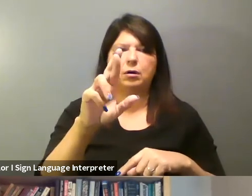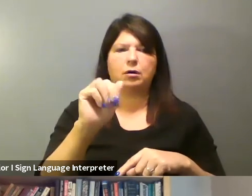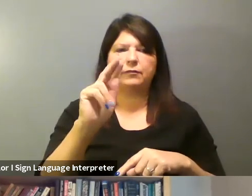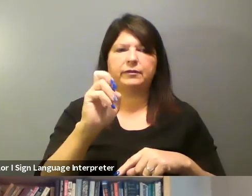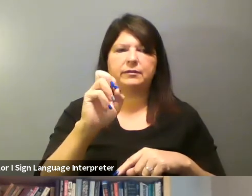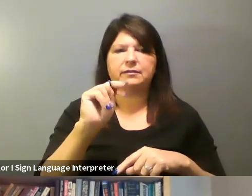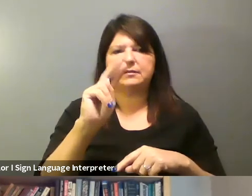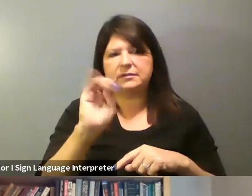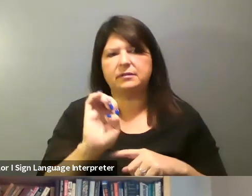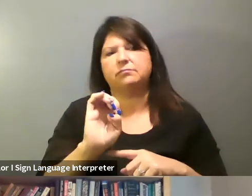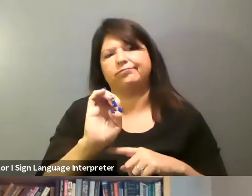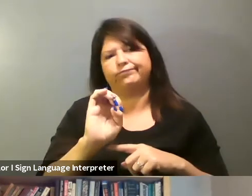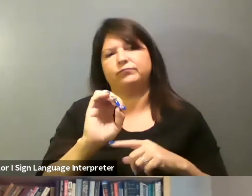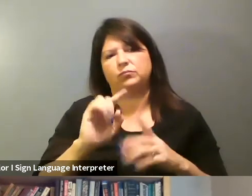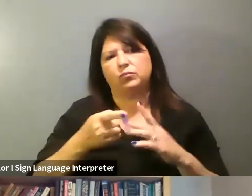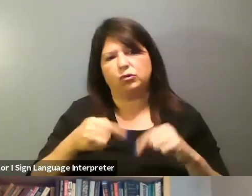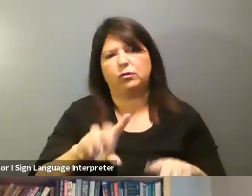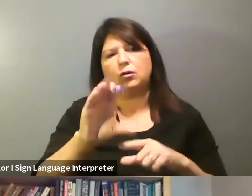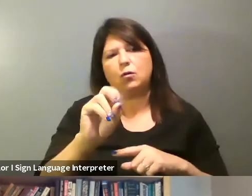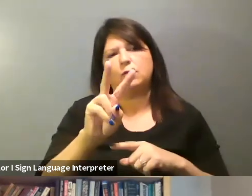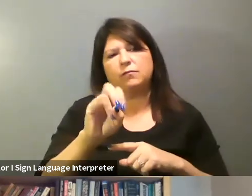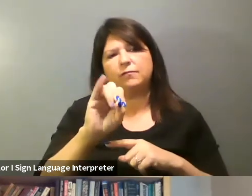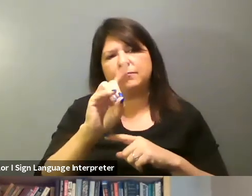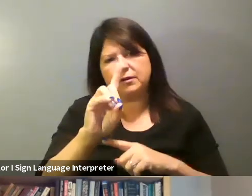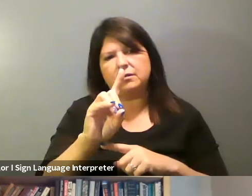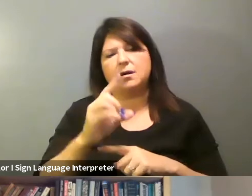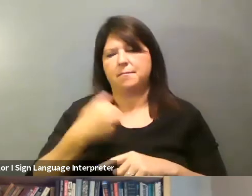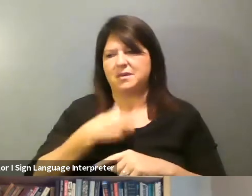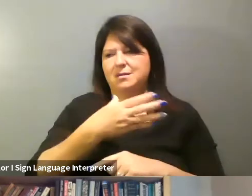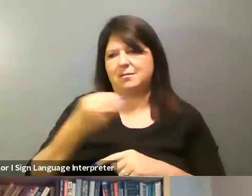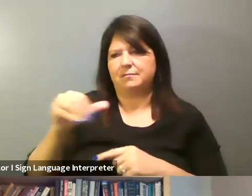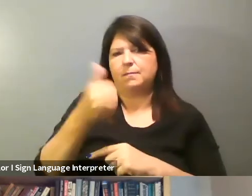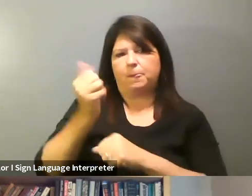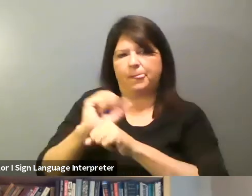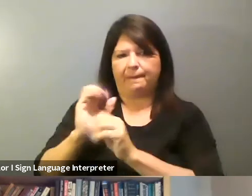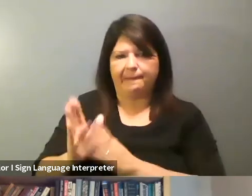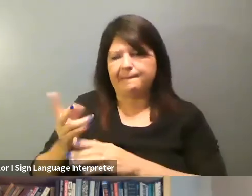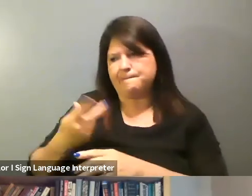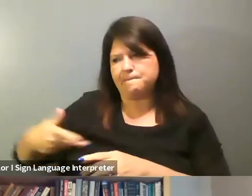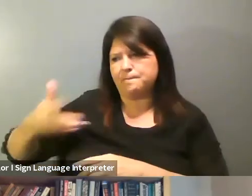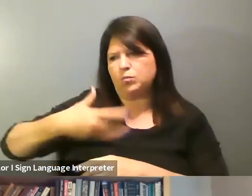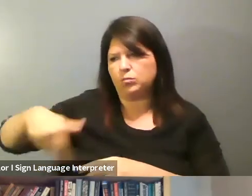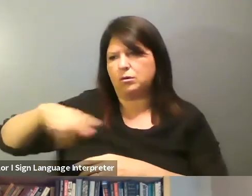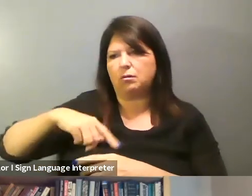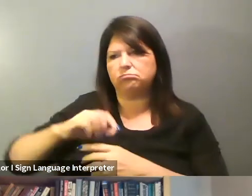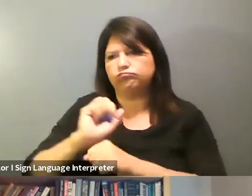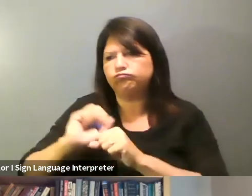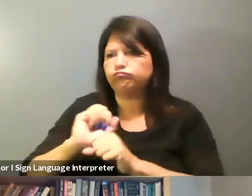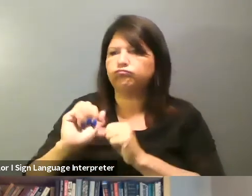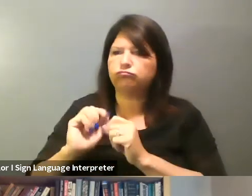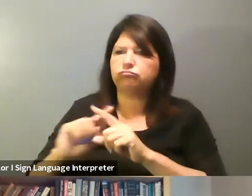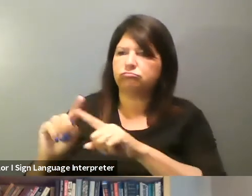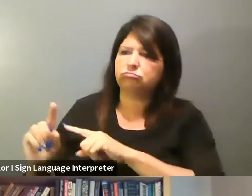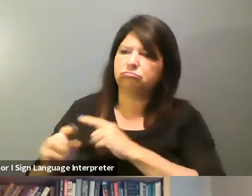some colleagues were going through all the material that didn't make it to the film. So we just finished